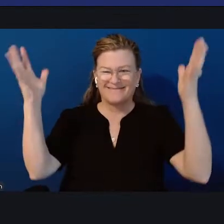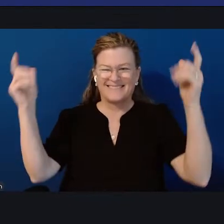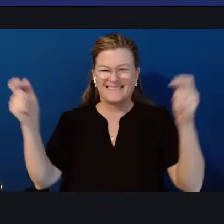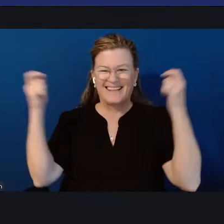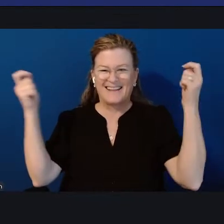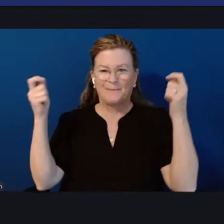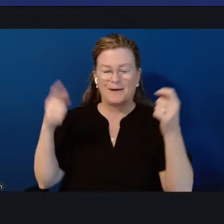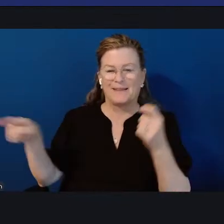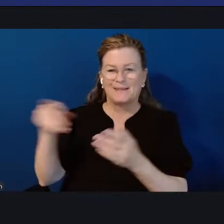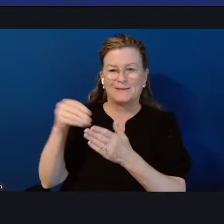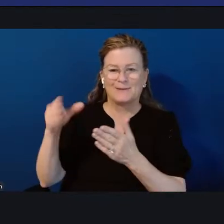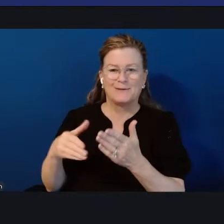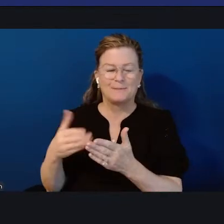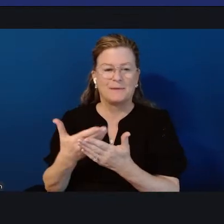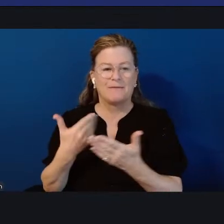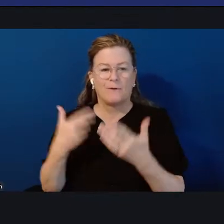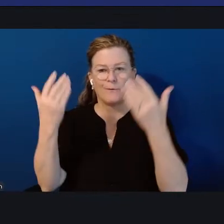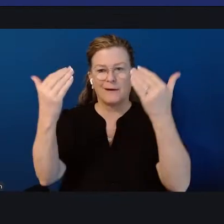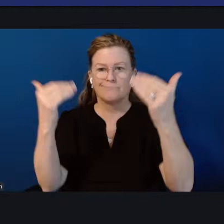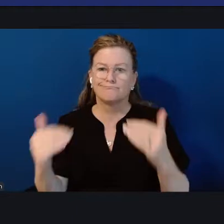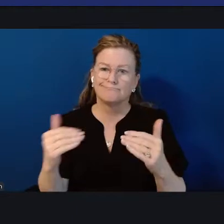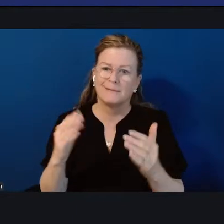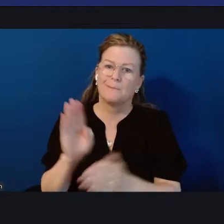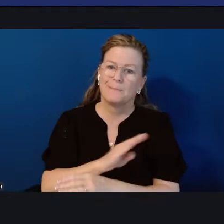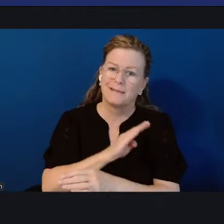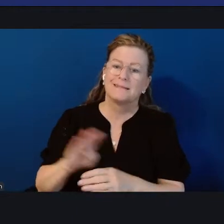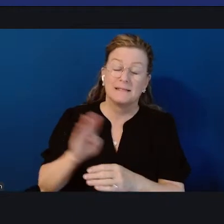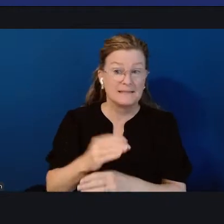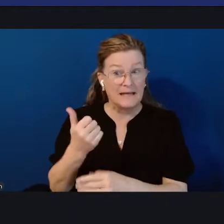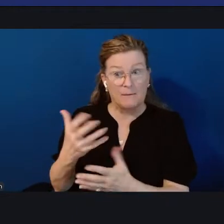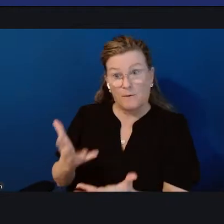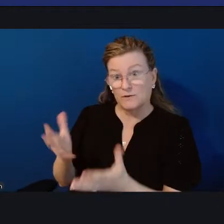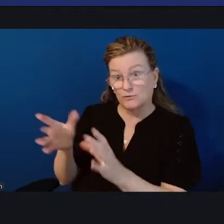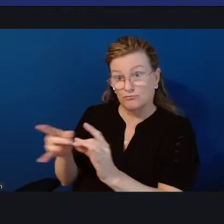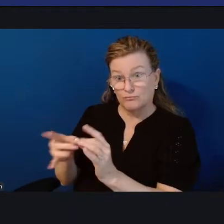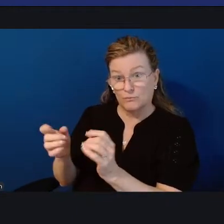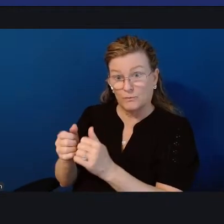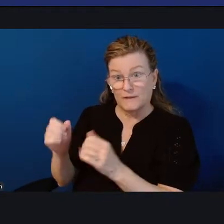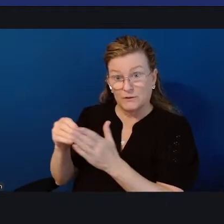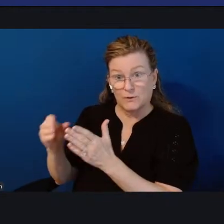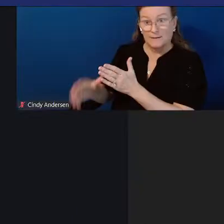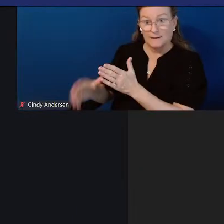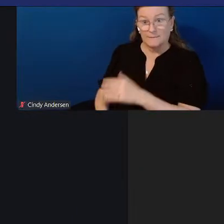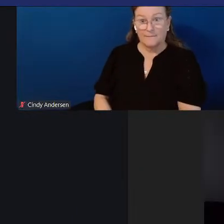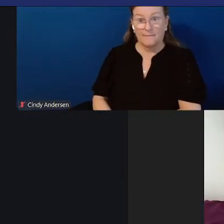little bit before we just move into business, if anyone would like to do so.